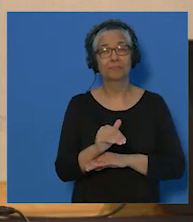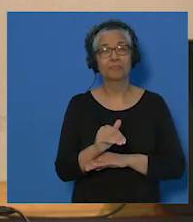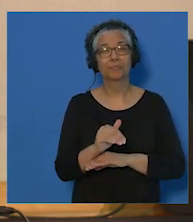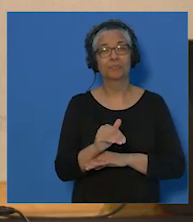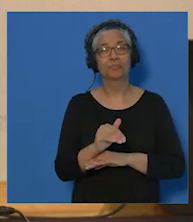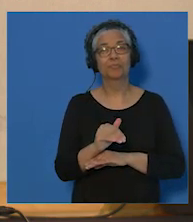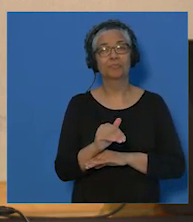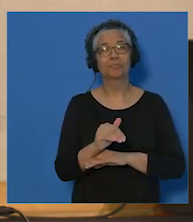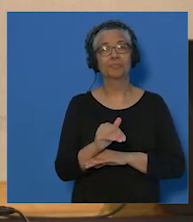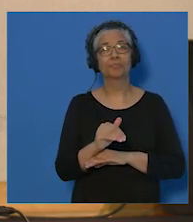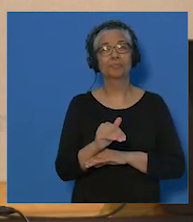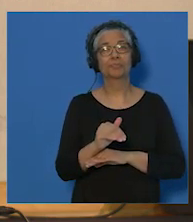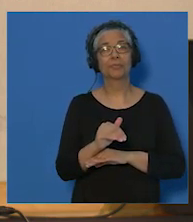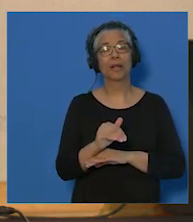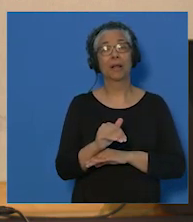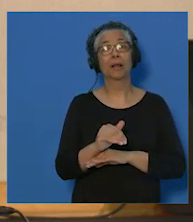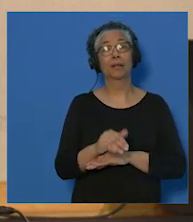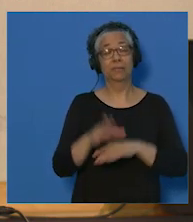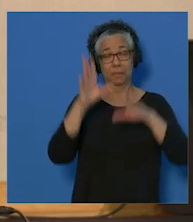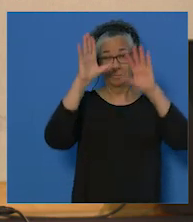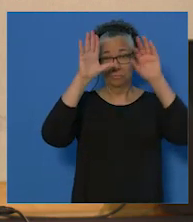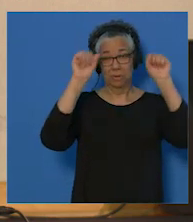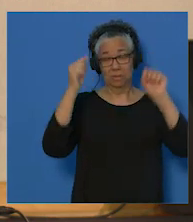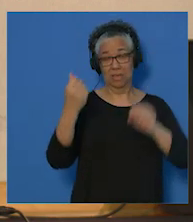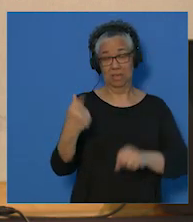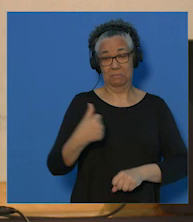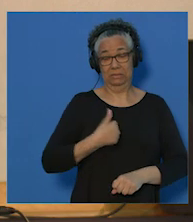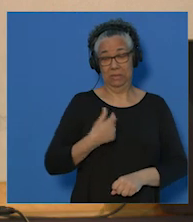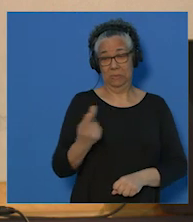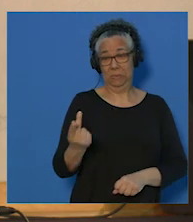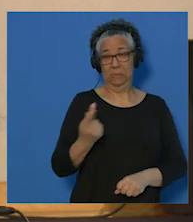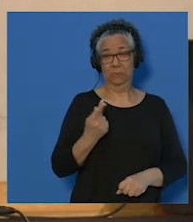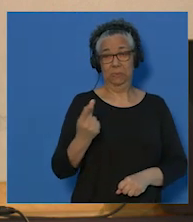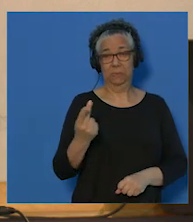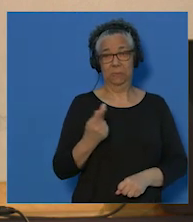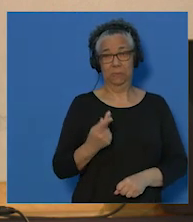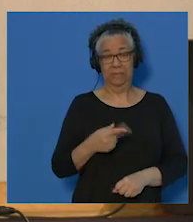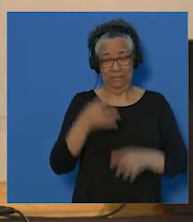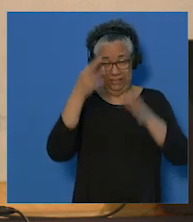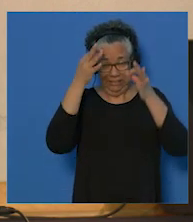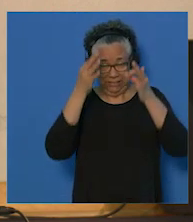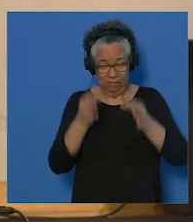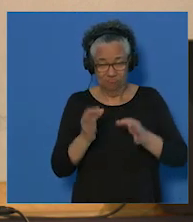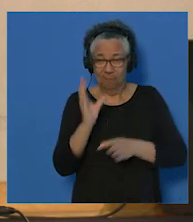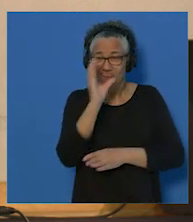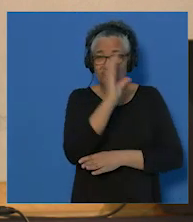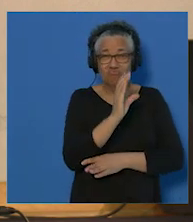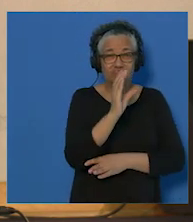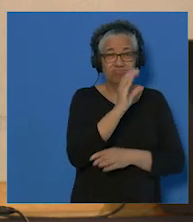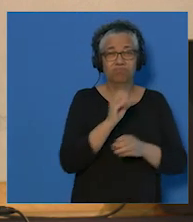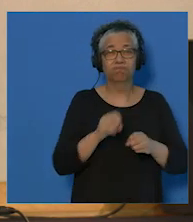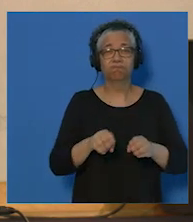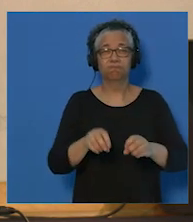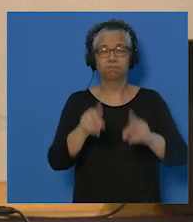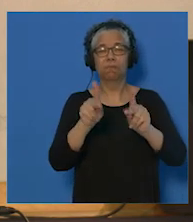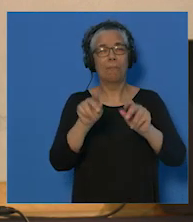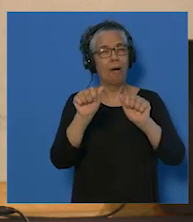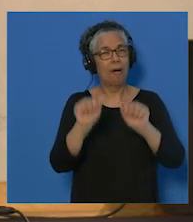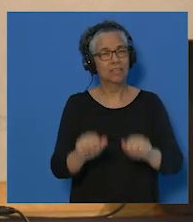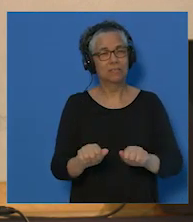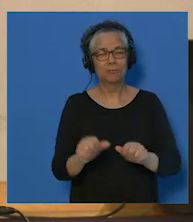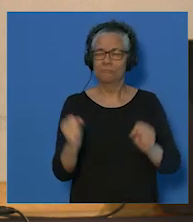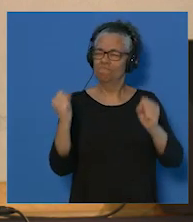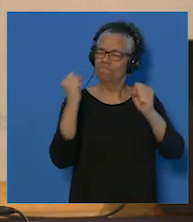marks the Premier and myself's commitment to seek every opportunity we can to